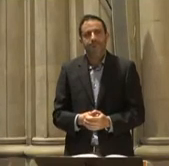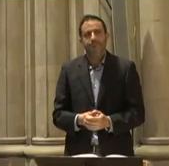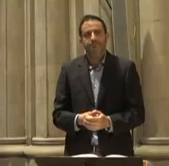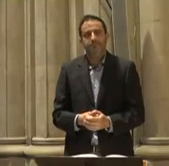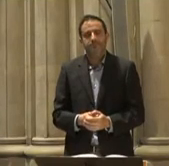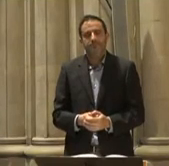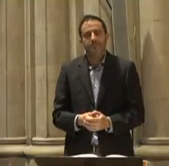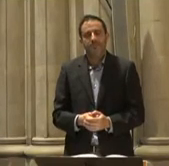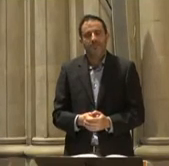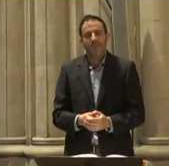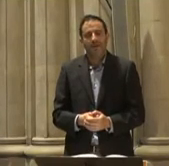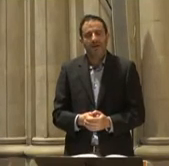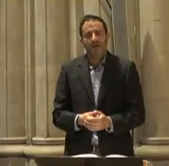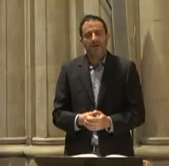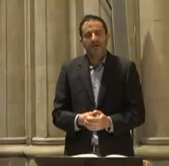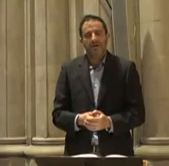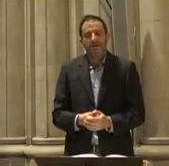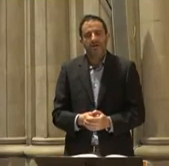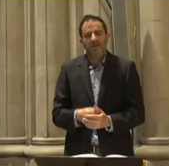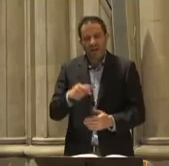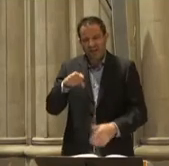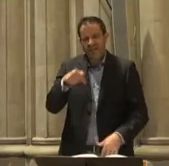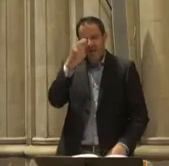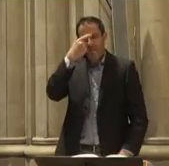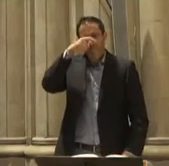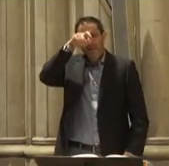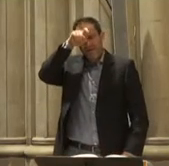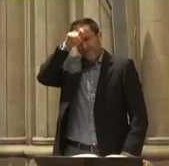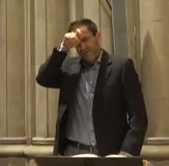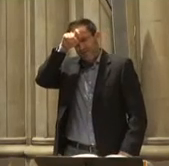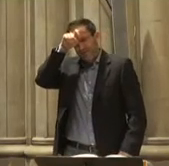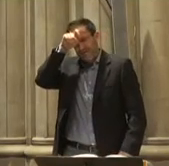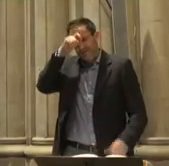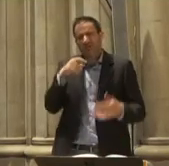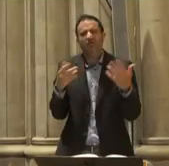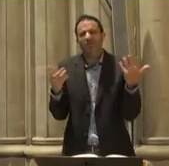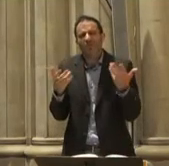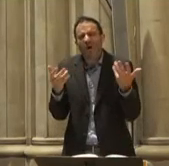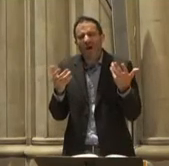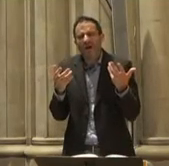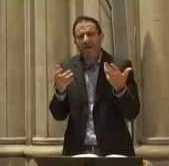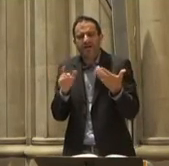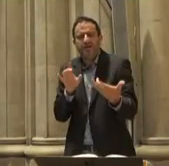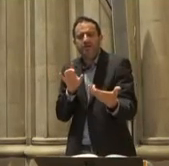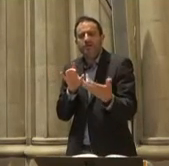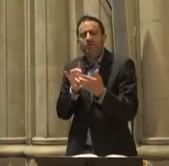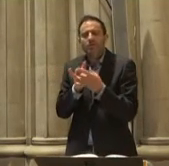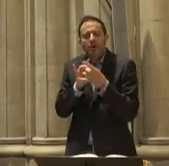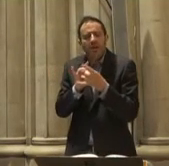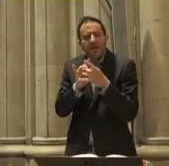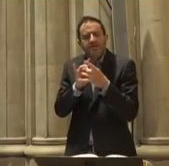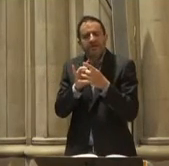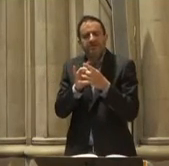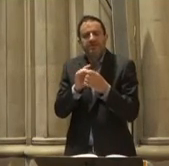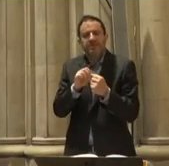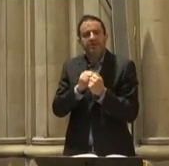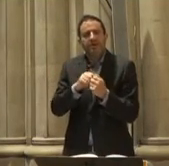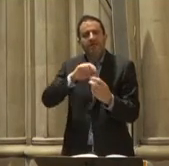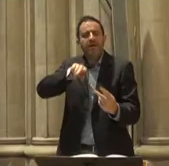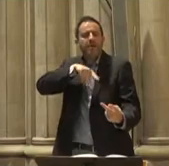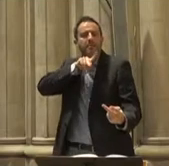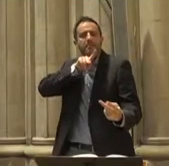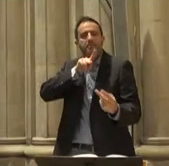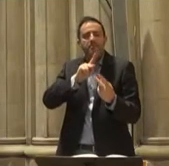At the heart of this mystery that is the Trinity is relationship. Relationship of perfect